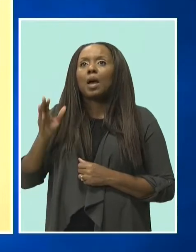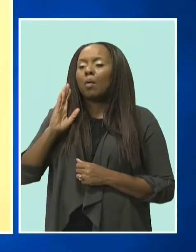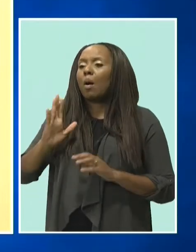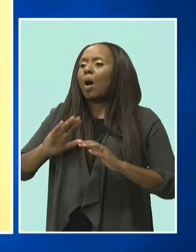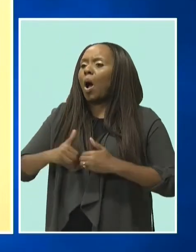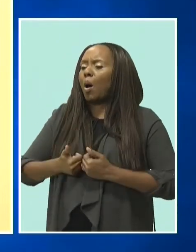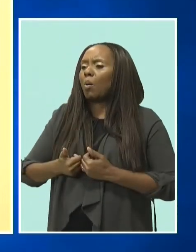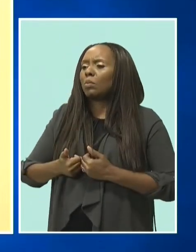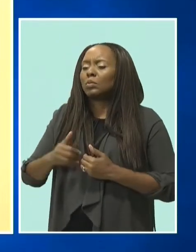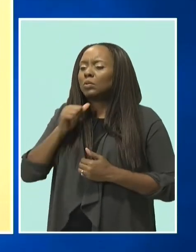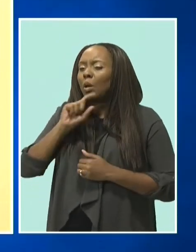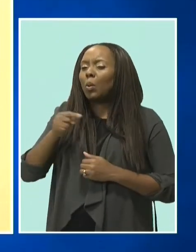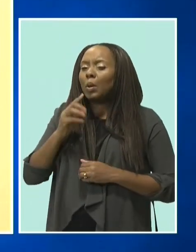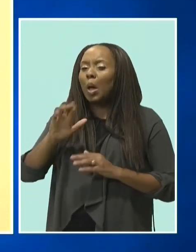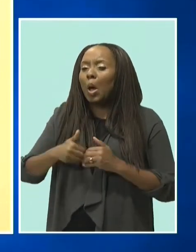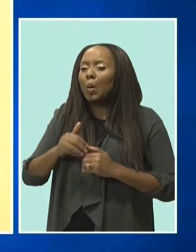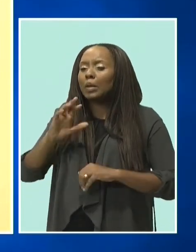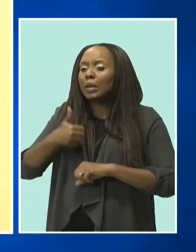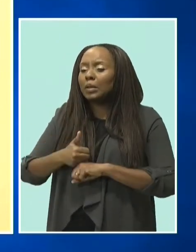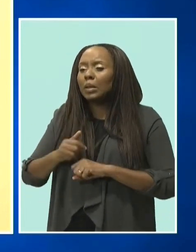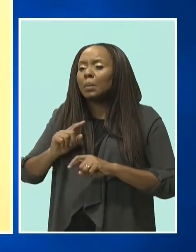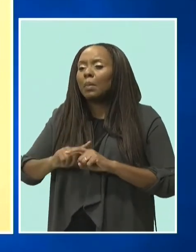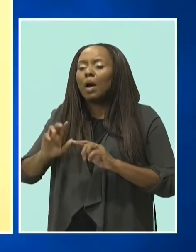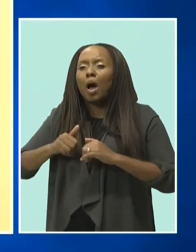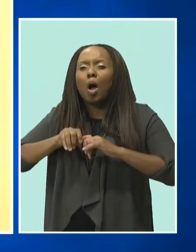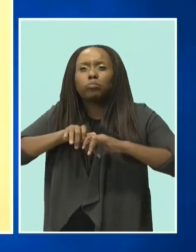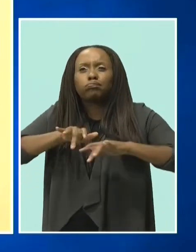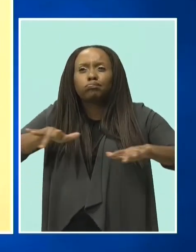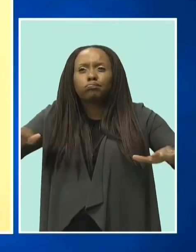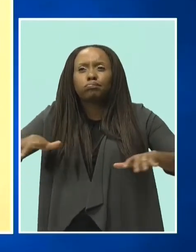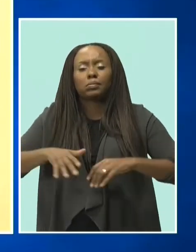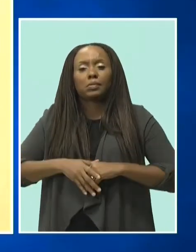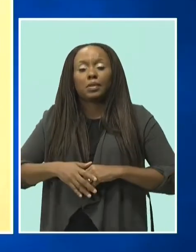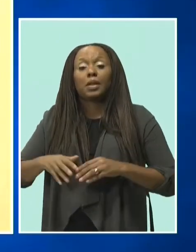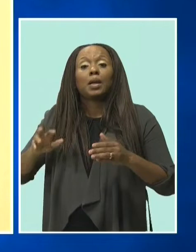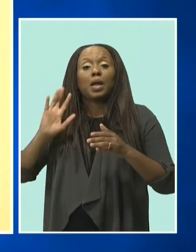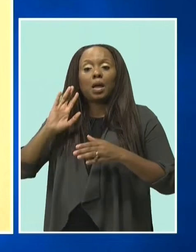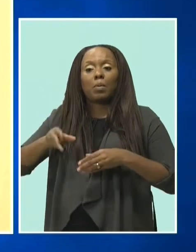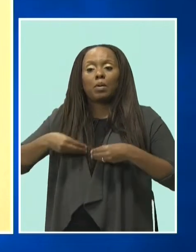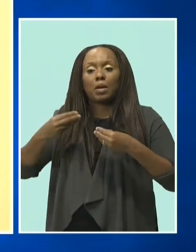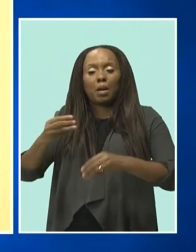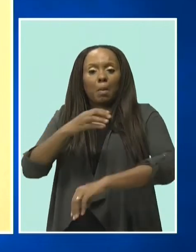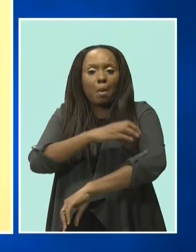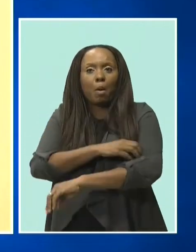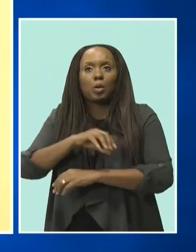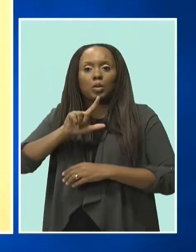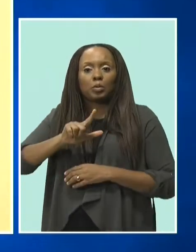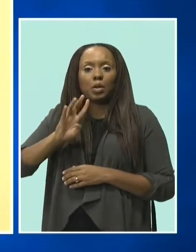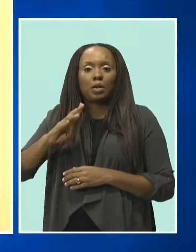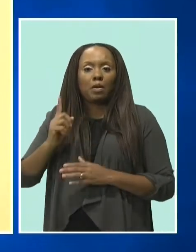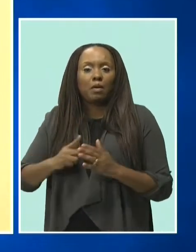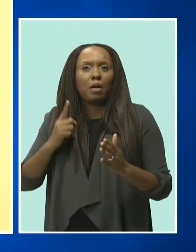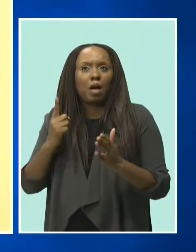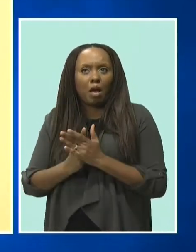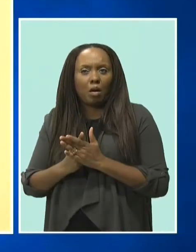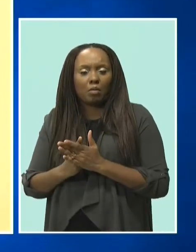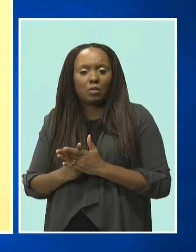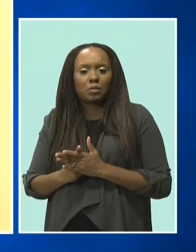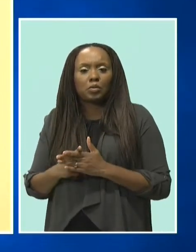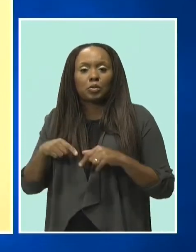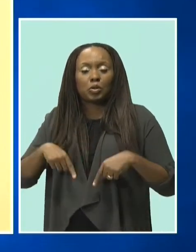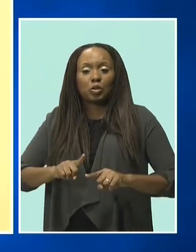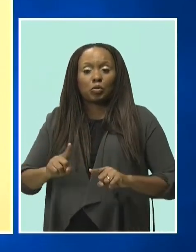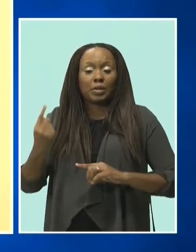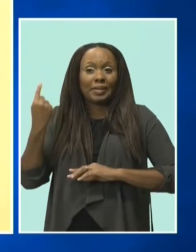This plant would provide power on a 24-hour basis through the combination of overproducing power during the